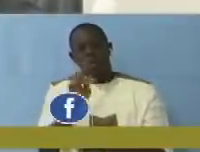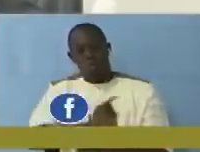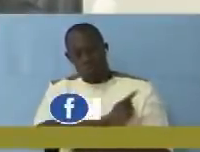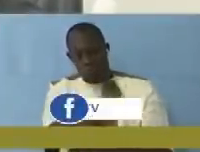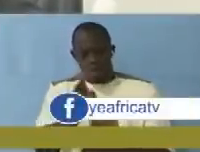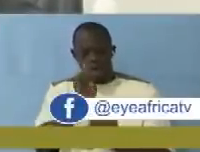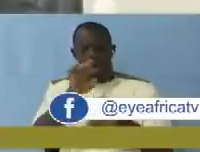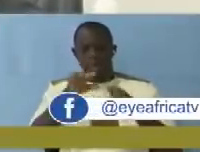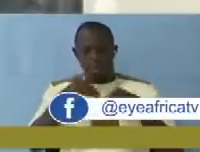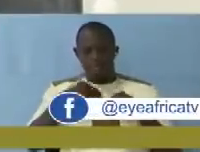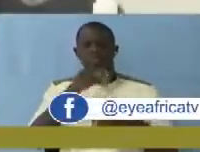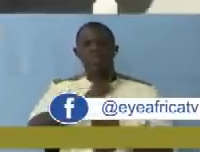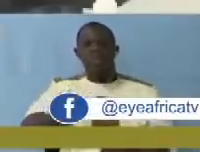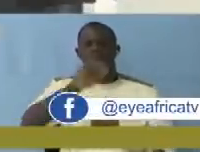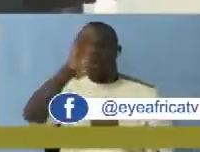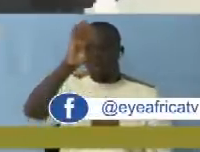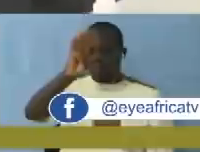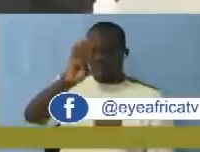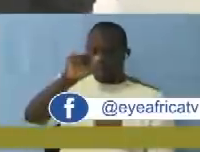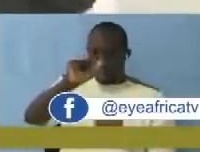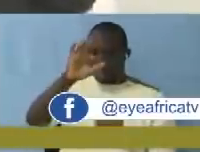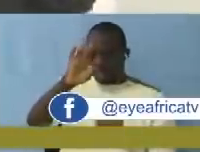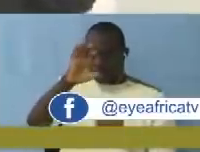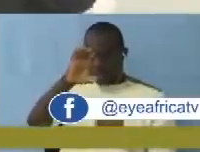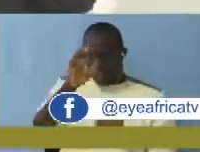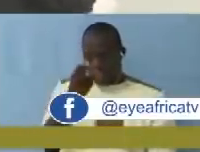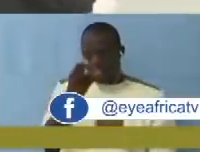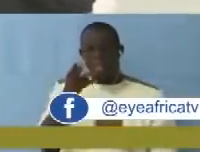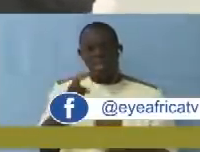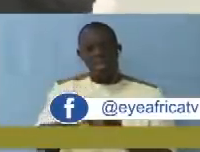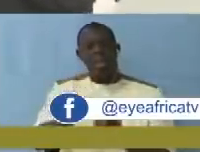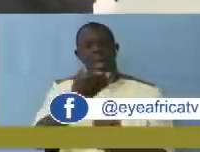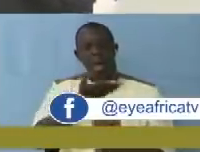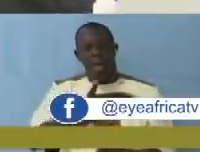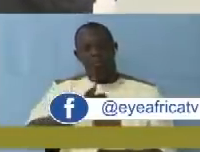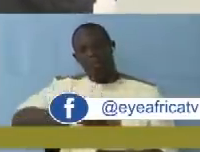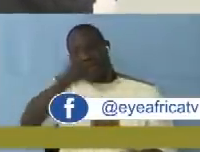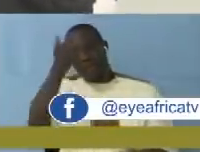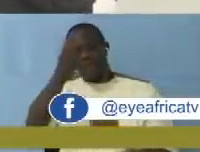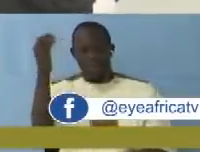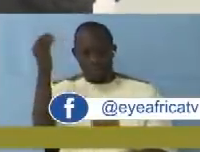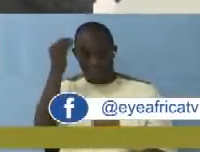that Mr. Bachsamba Jallo has 6 senses,